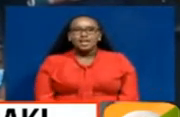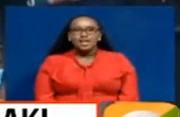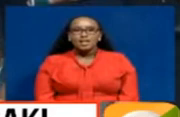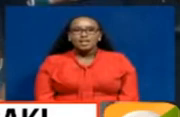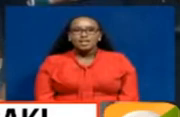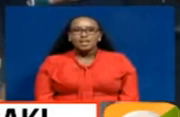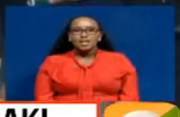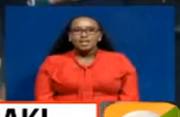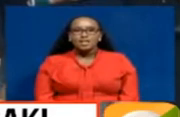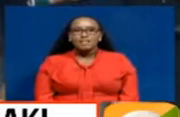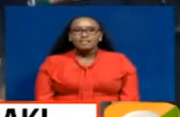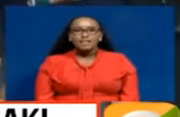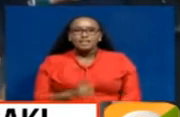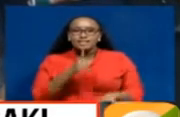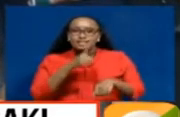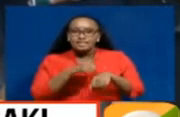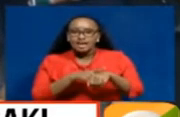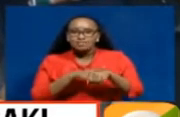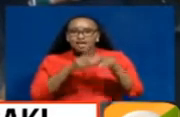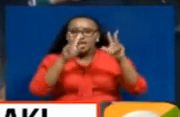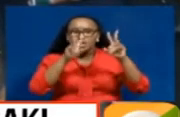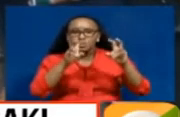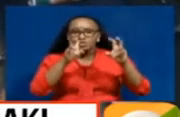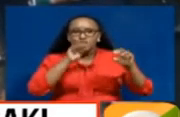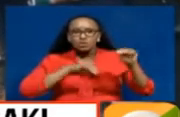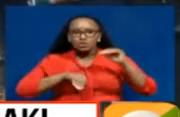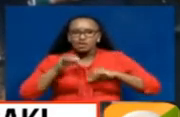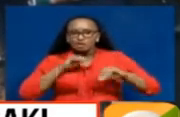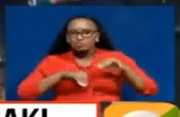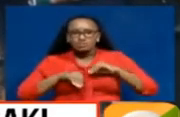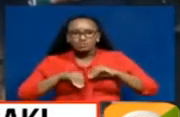is indispensable when it came to issues of corruption.